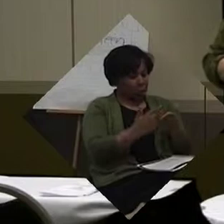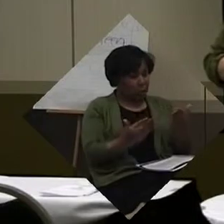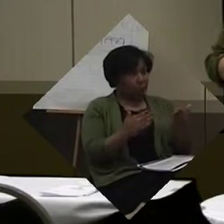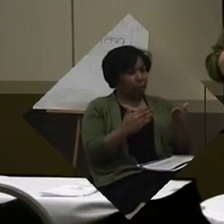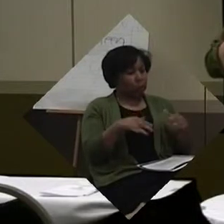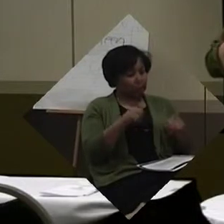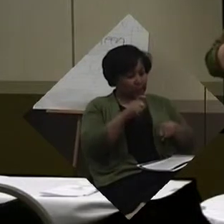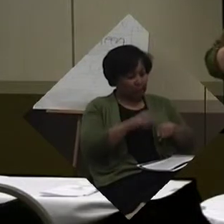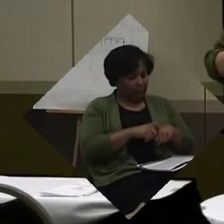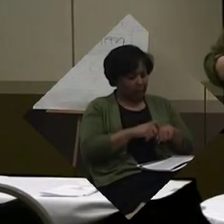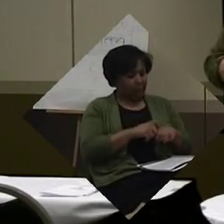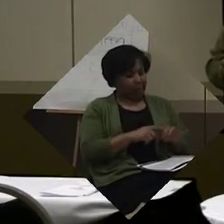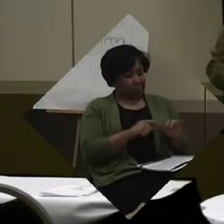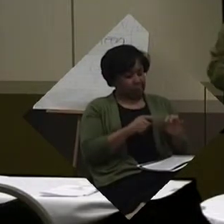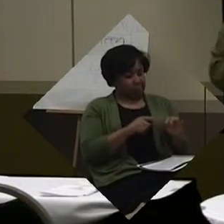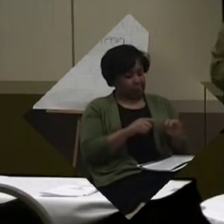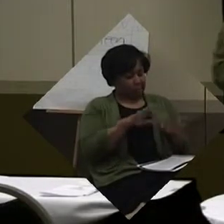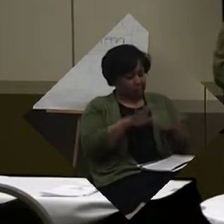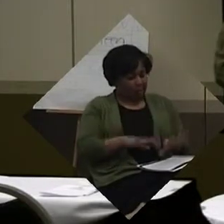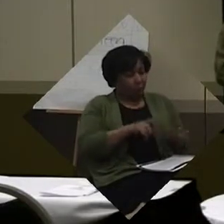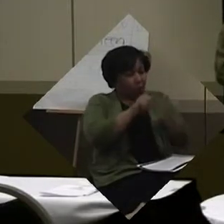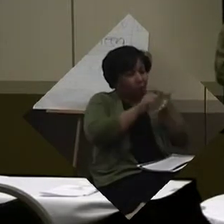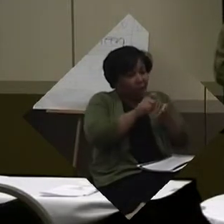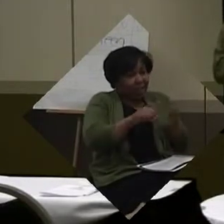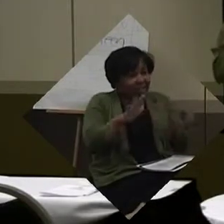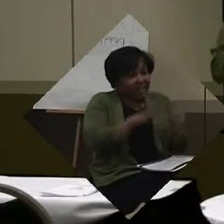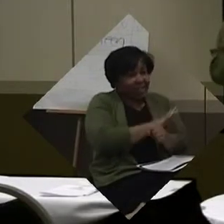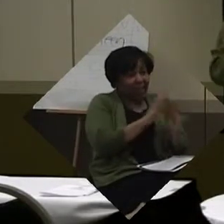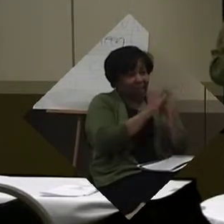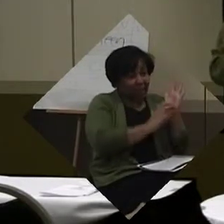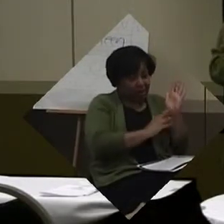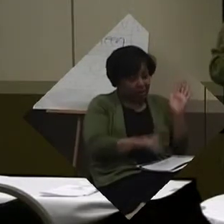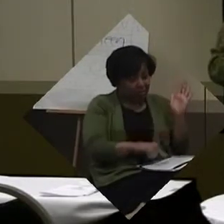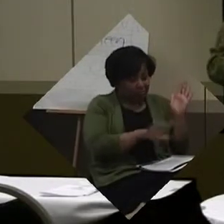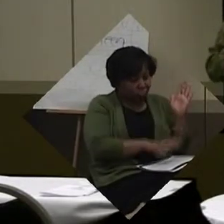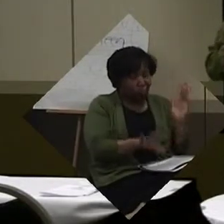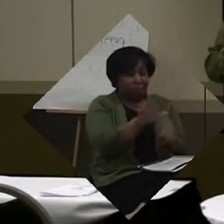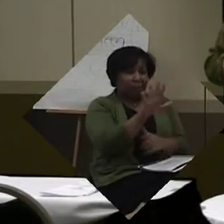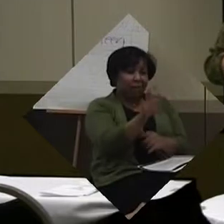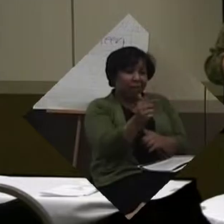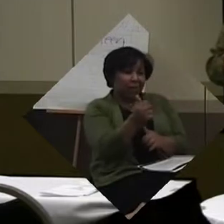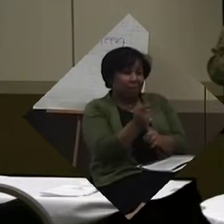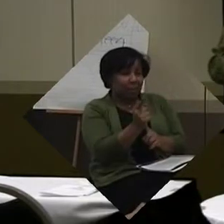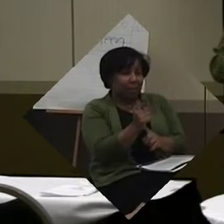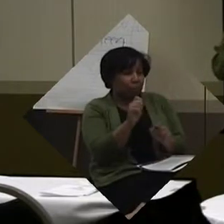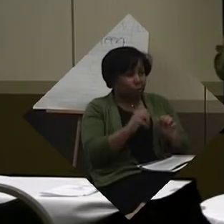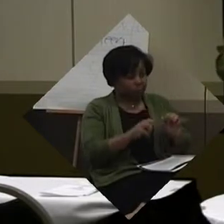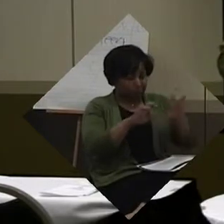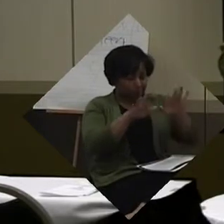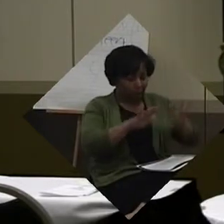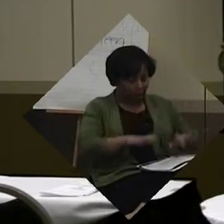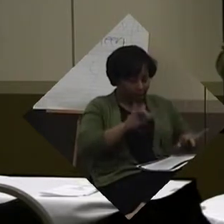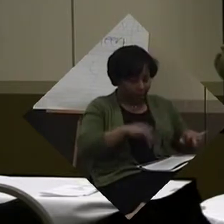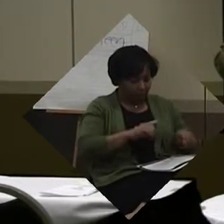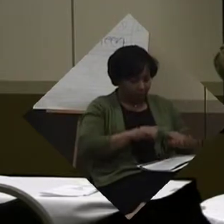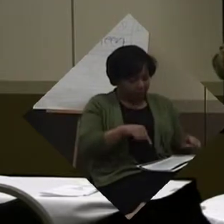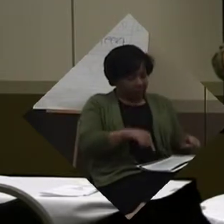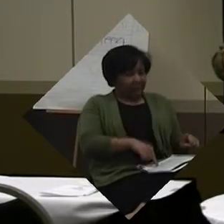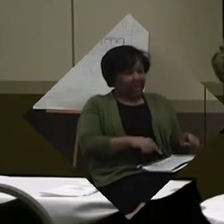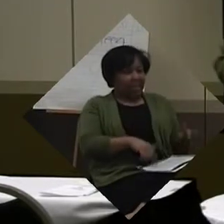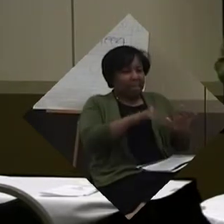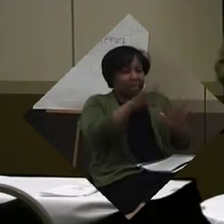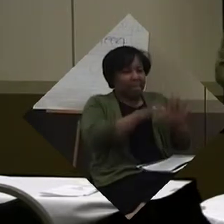their time to write this entire page. Okay? Good 5-10 minutes somebody took. But it's missing a